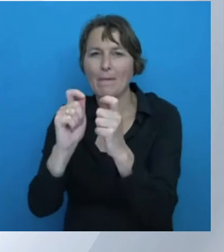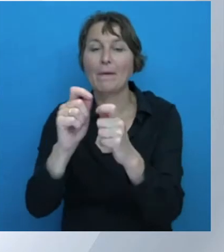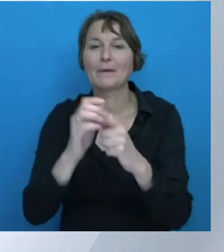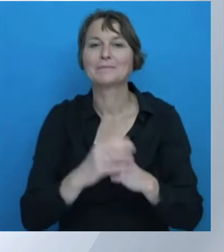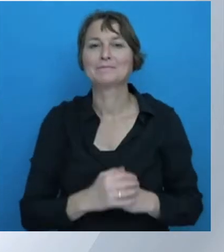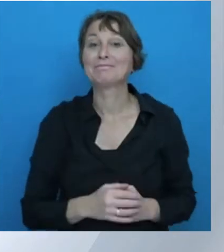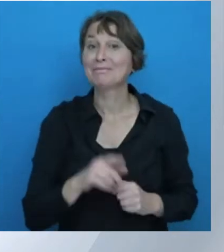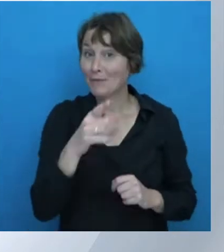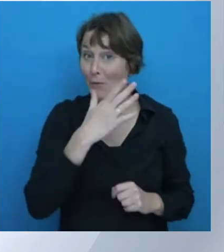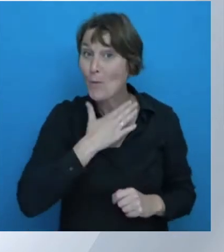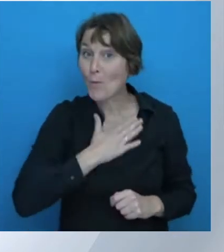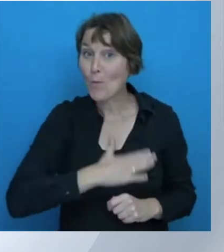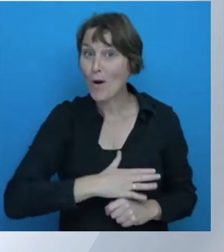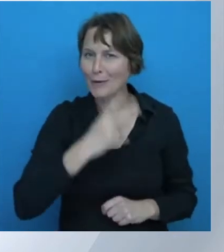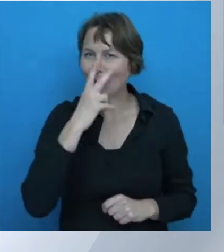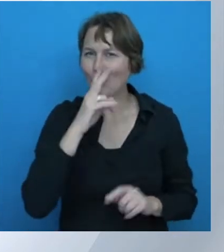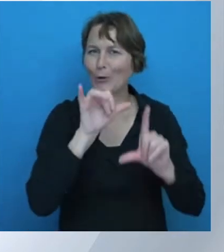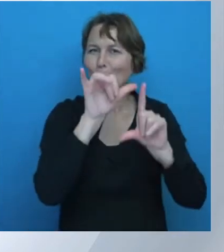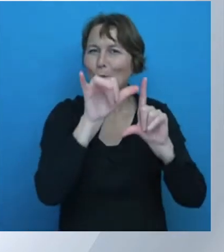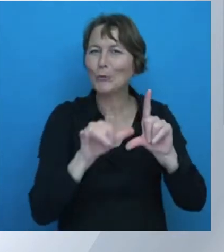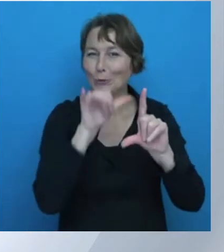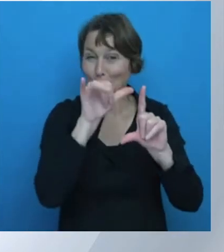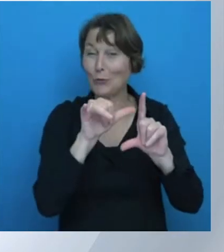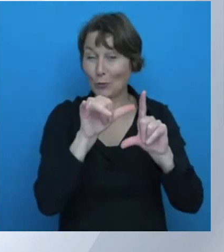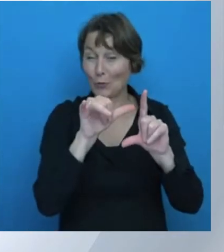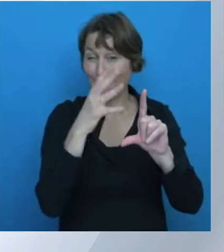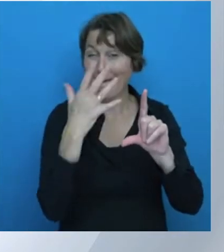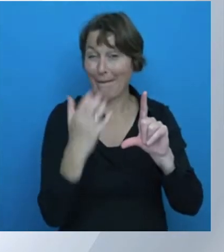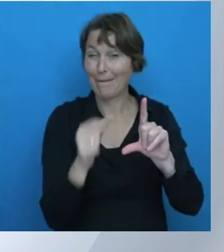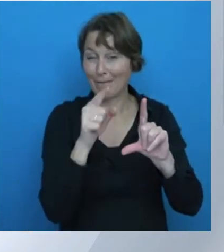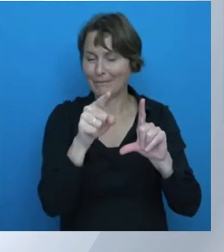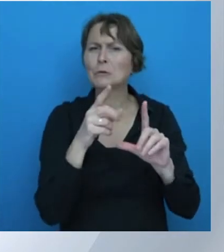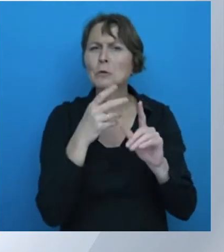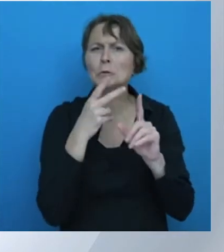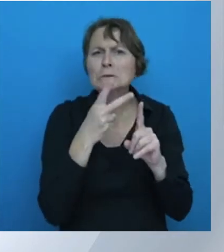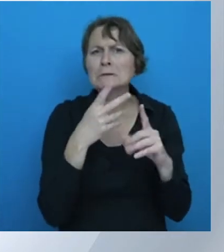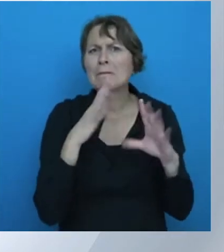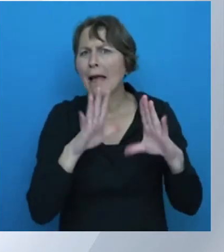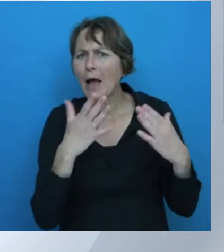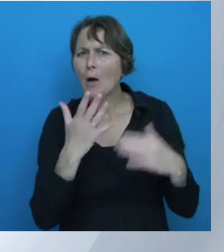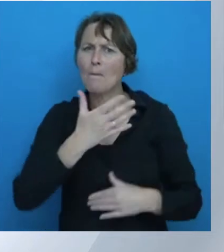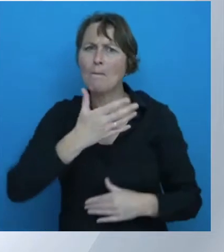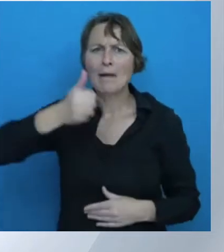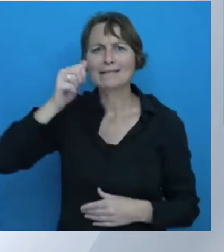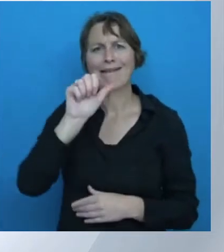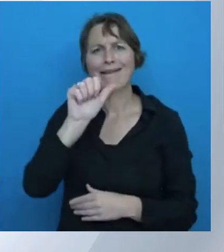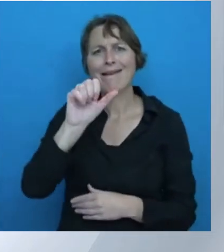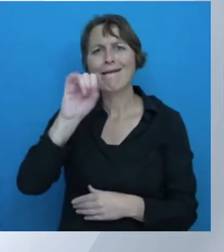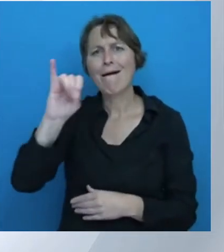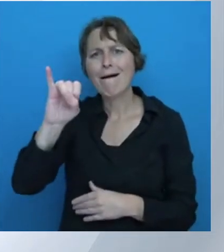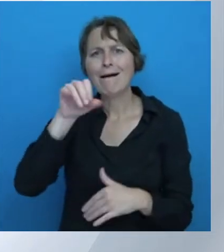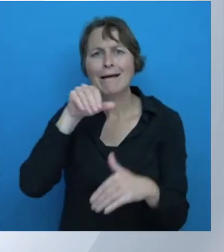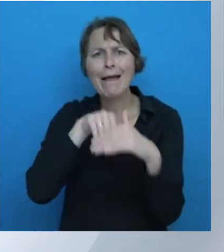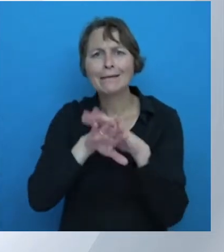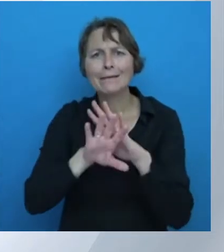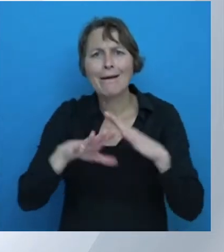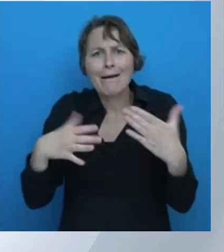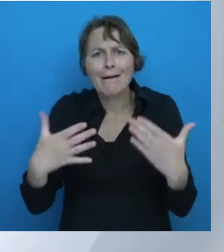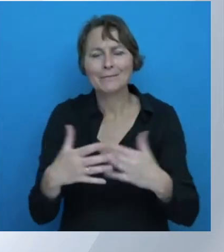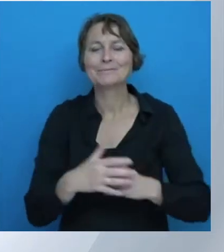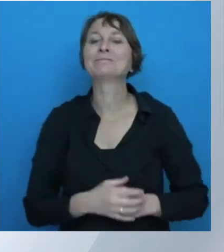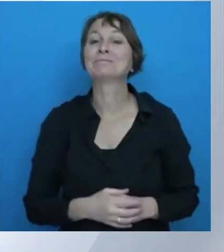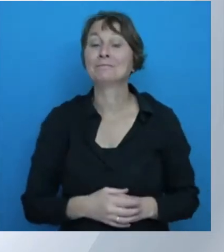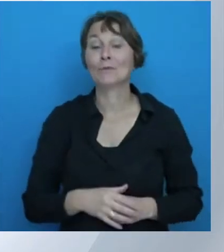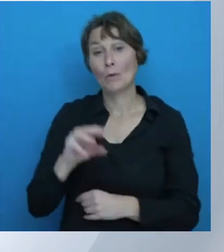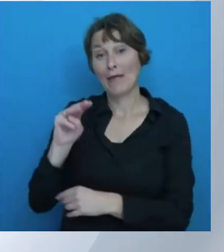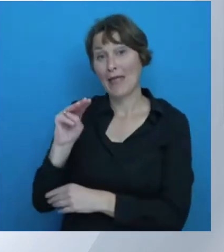YouTube videos, on how to create accessible AI who understand empathy. And what we do at Microsoft, we actually have an